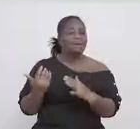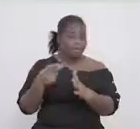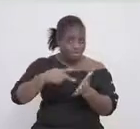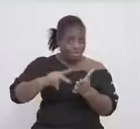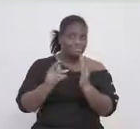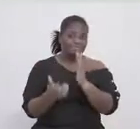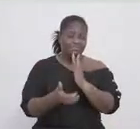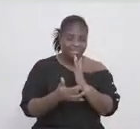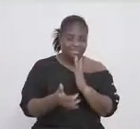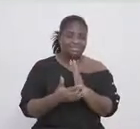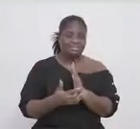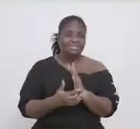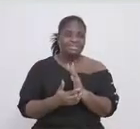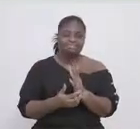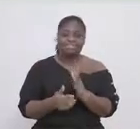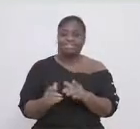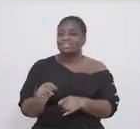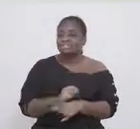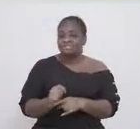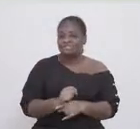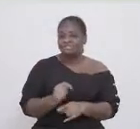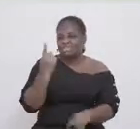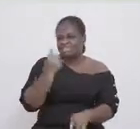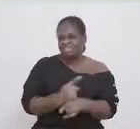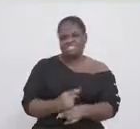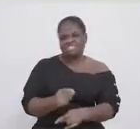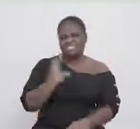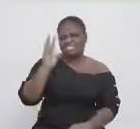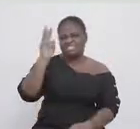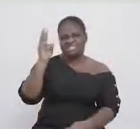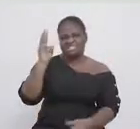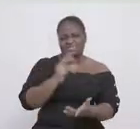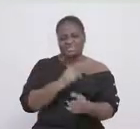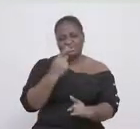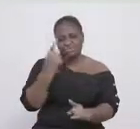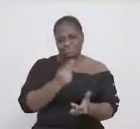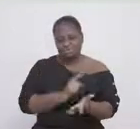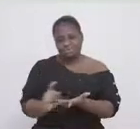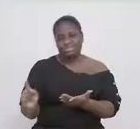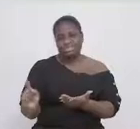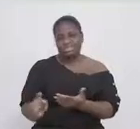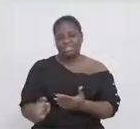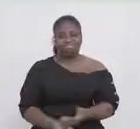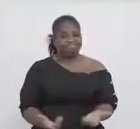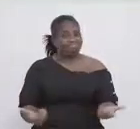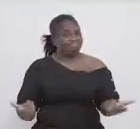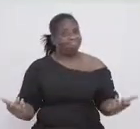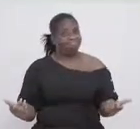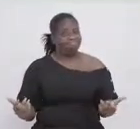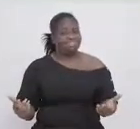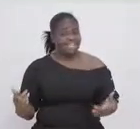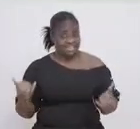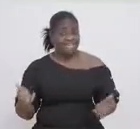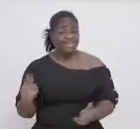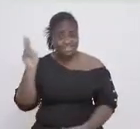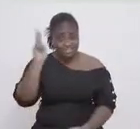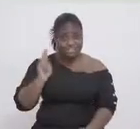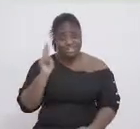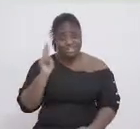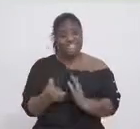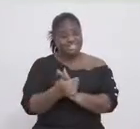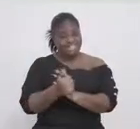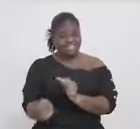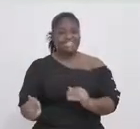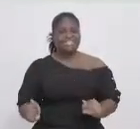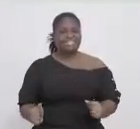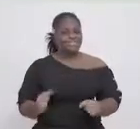technology, right, you know, after, and the training was for 6 weeks. So right after, you can immediately connect the dots and use the skills to empower